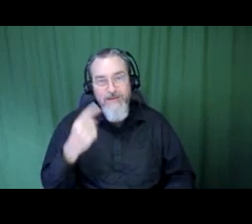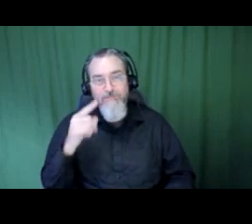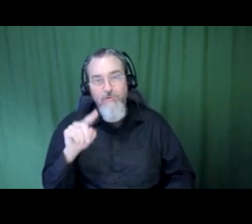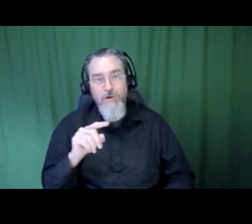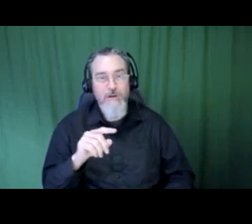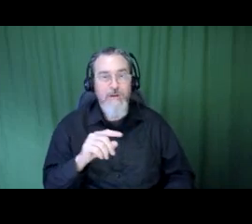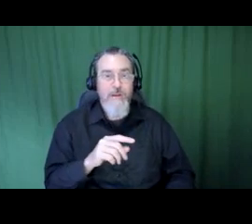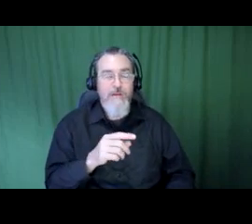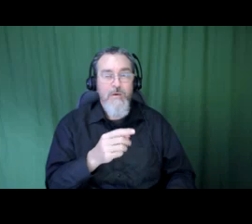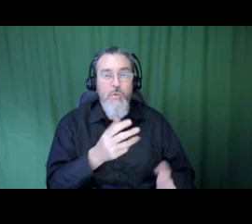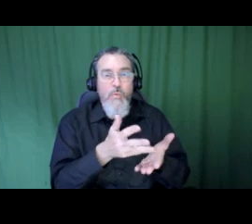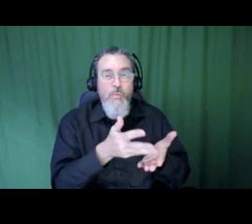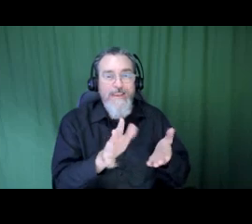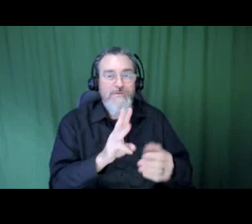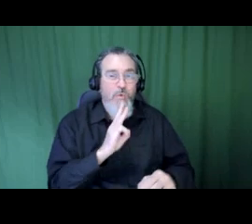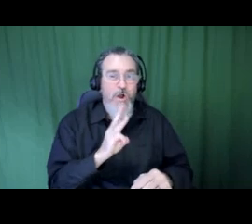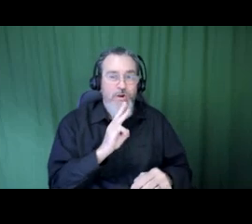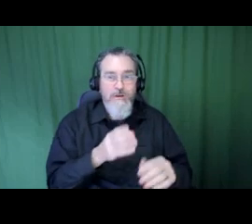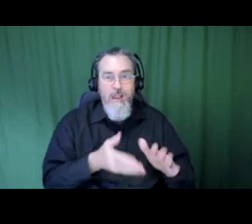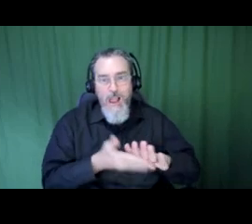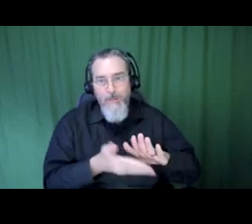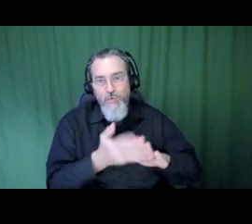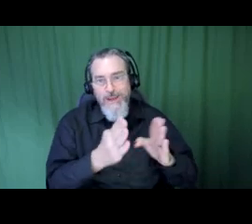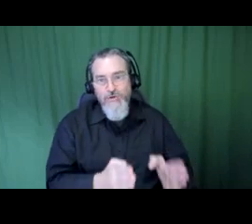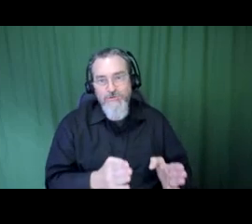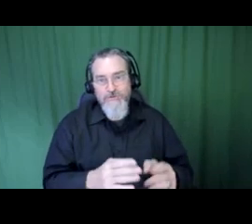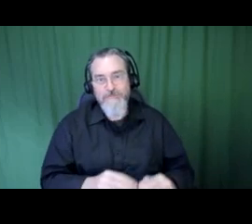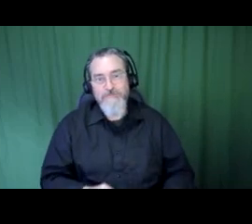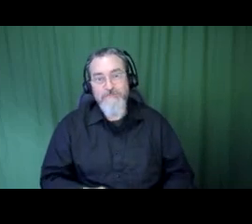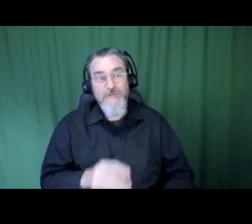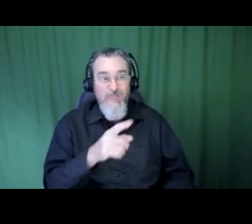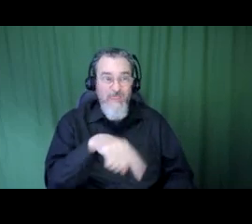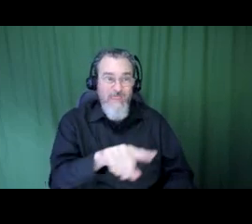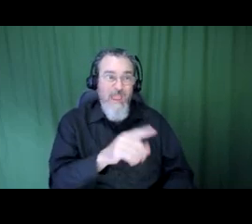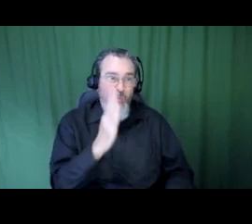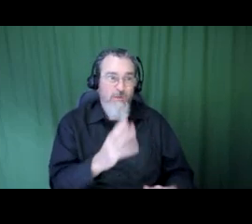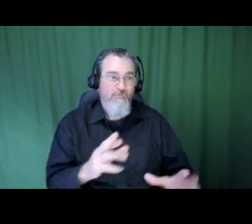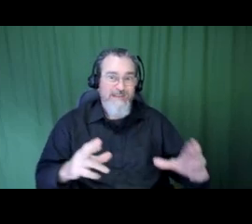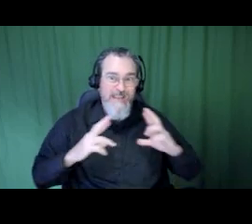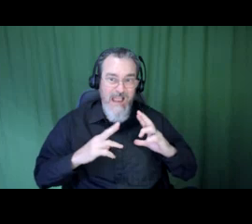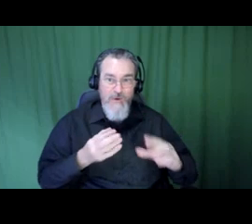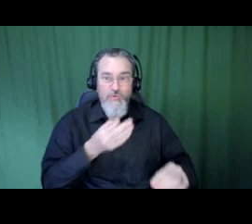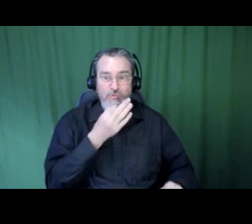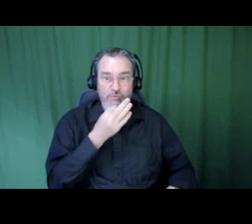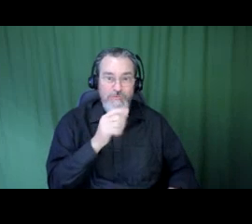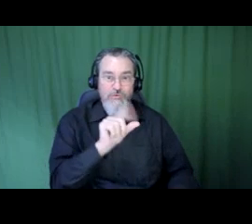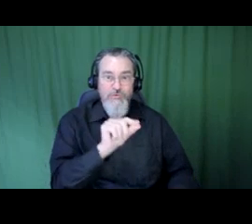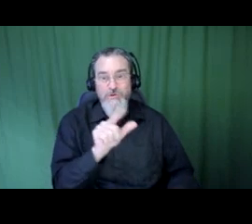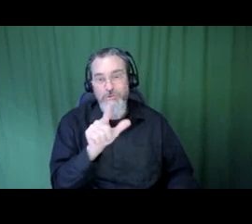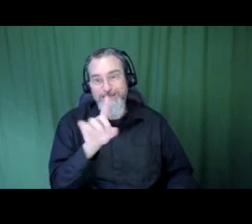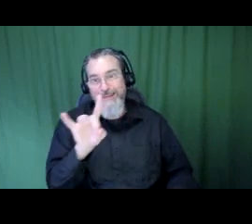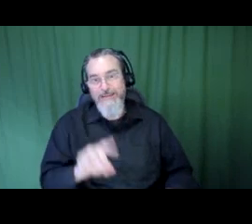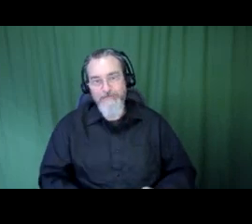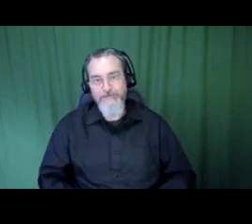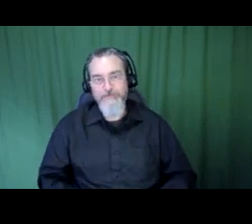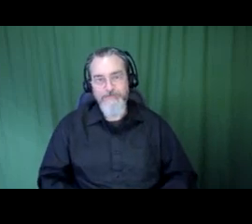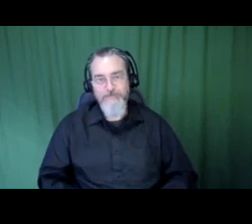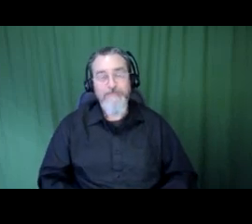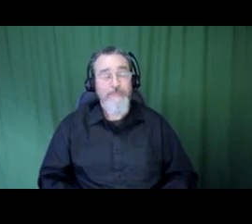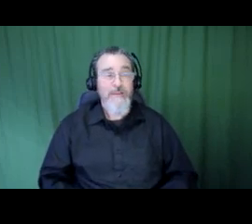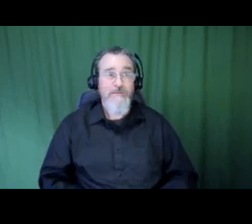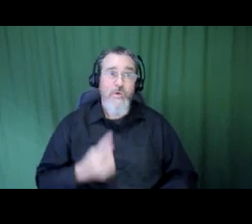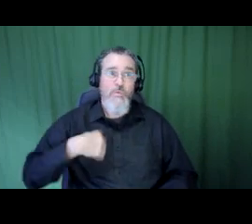go through retirement by 2028. So we are trying to address these specific needs